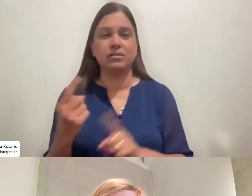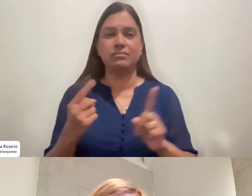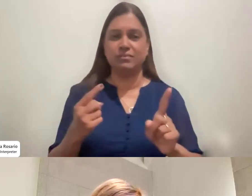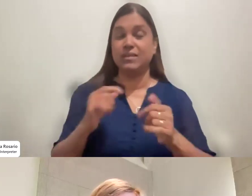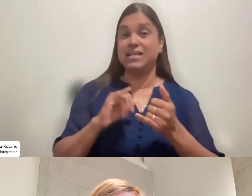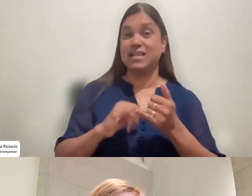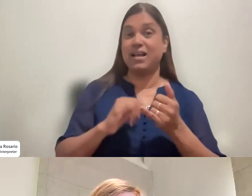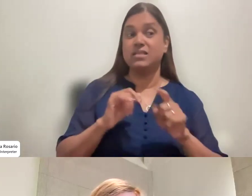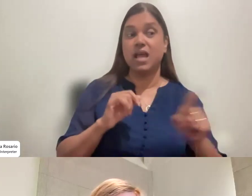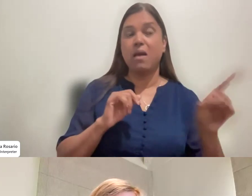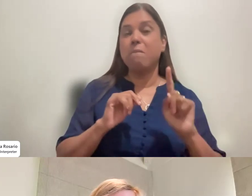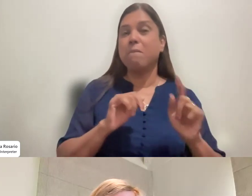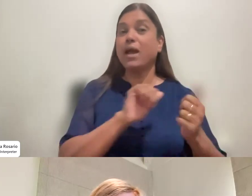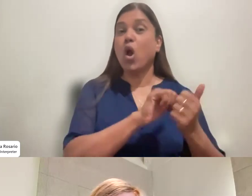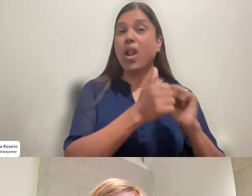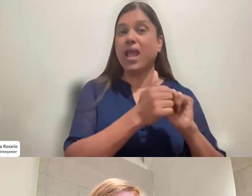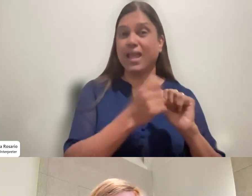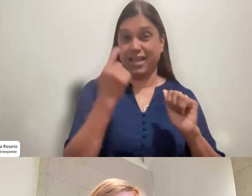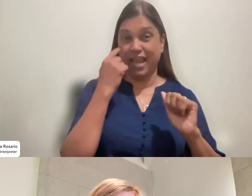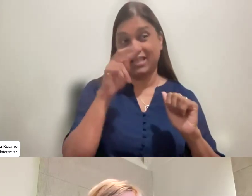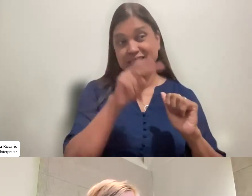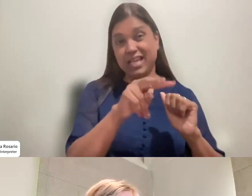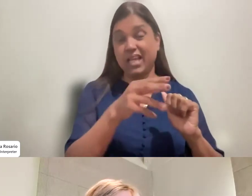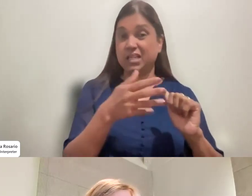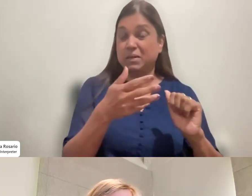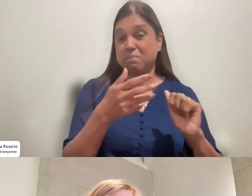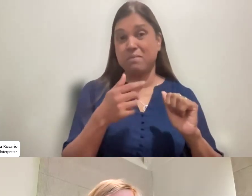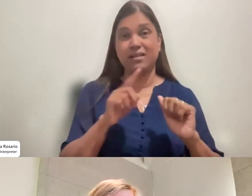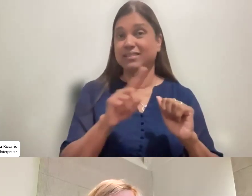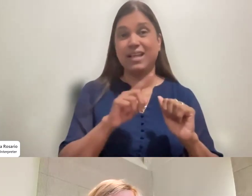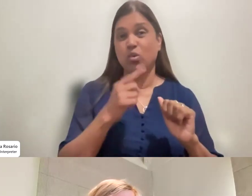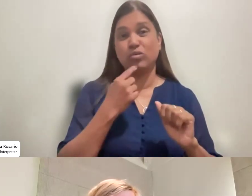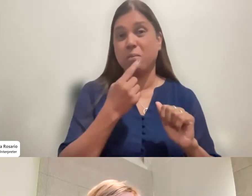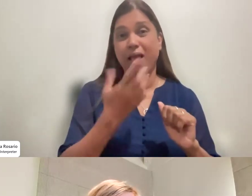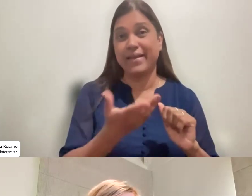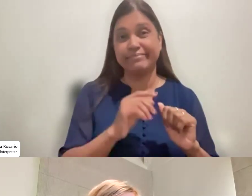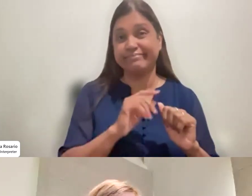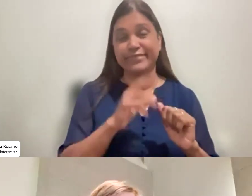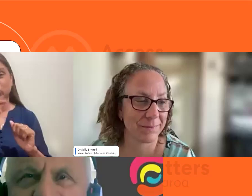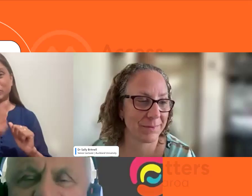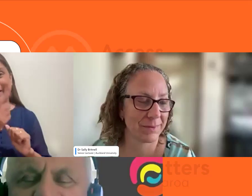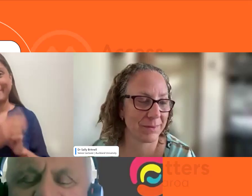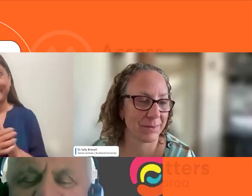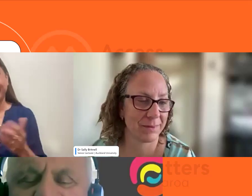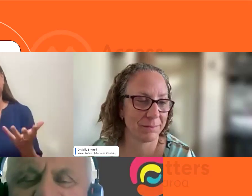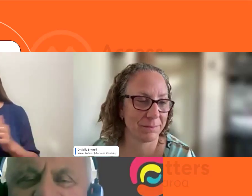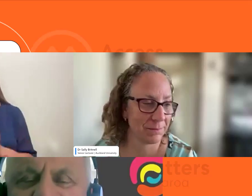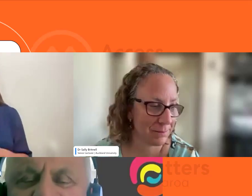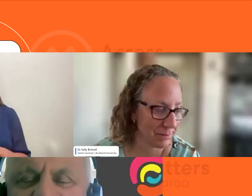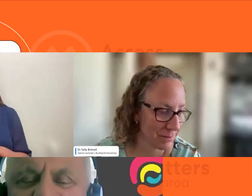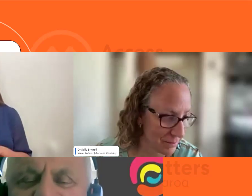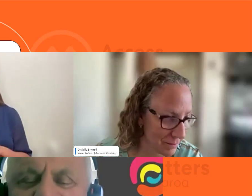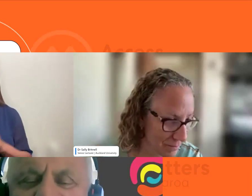thing, but they don't complain or they don't speak up either. Exactly. So, Yeah. Okay, well, our